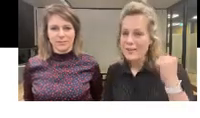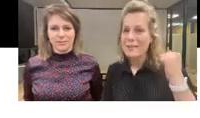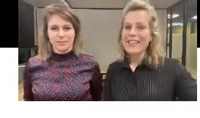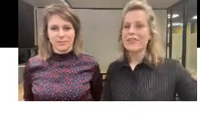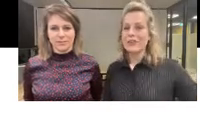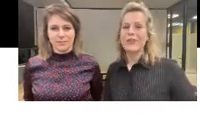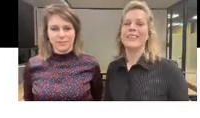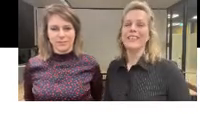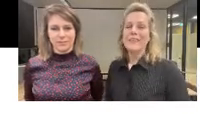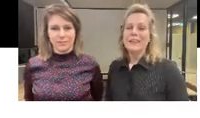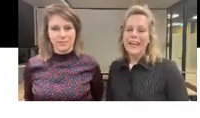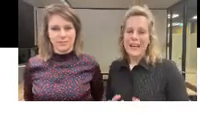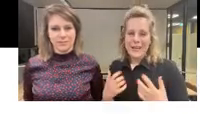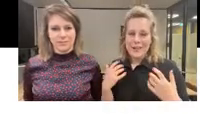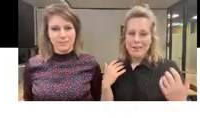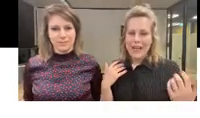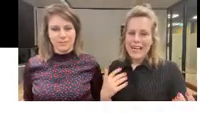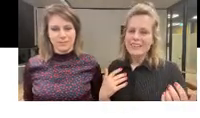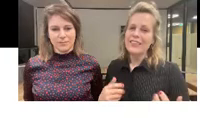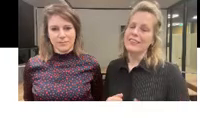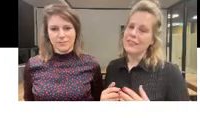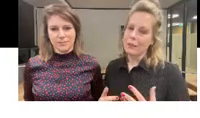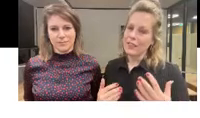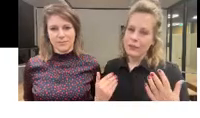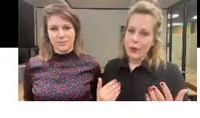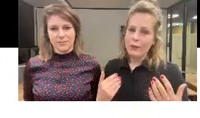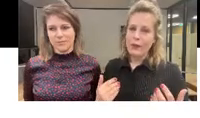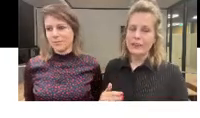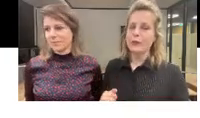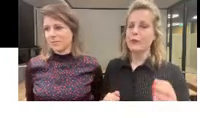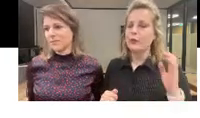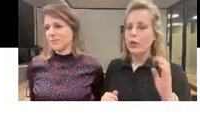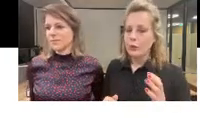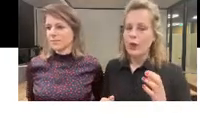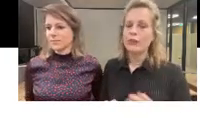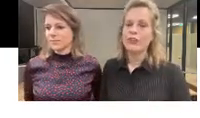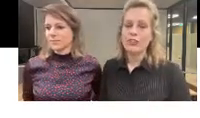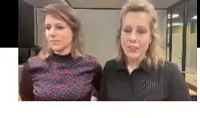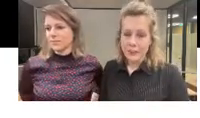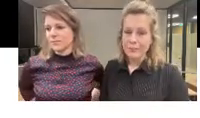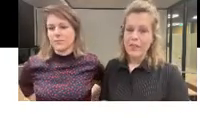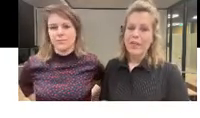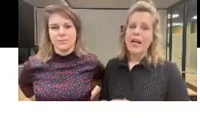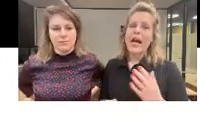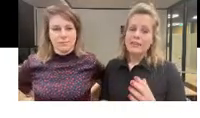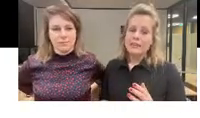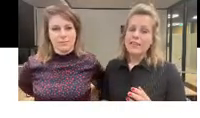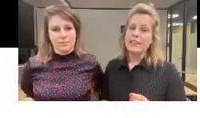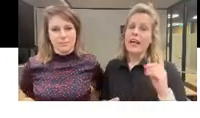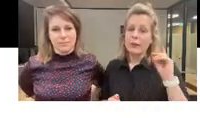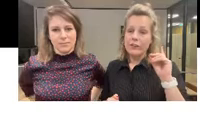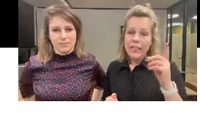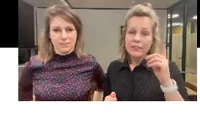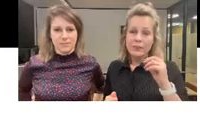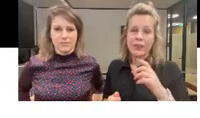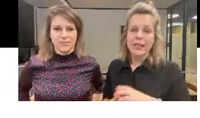SAT -3. ITT is something so effective you don't often see. ITT,